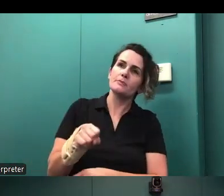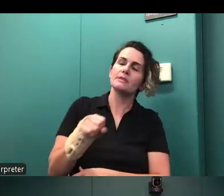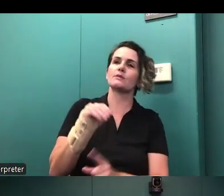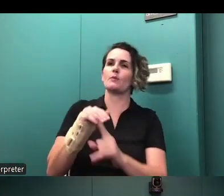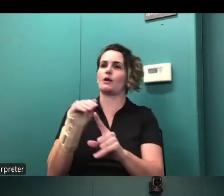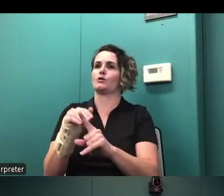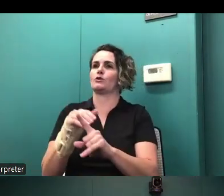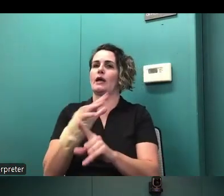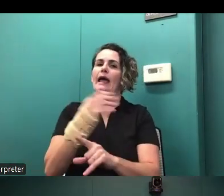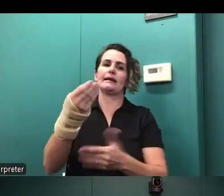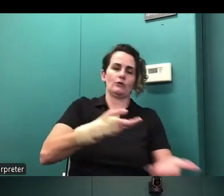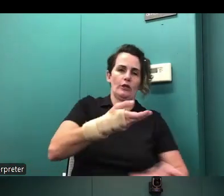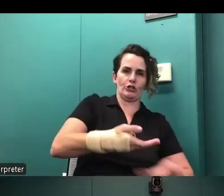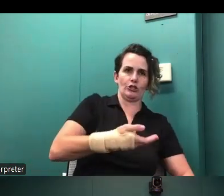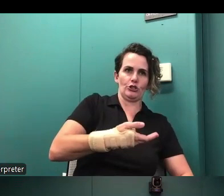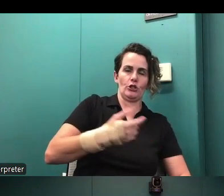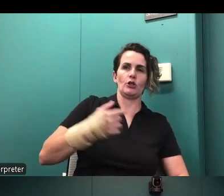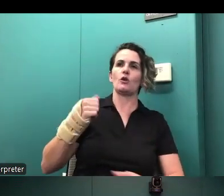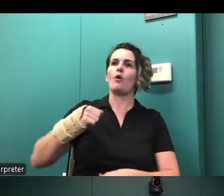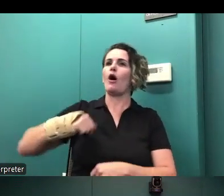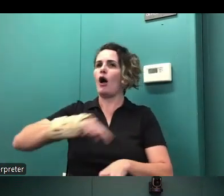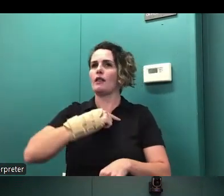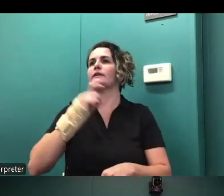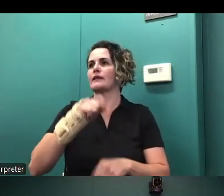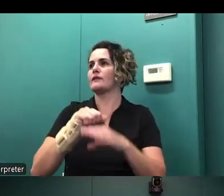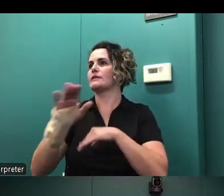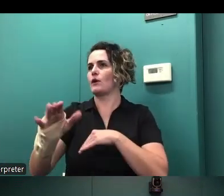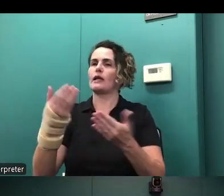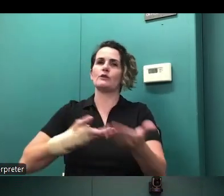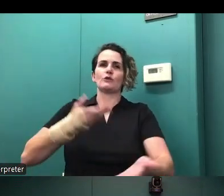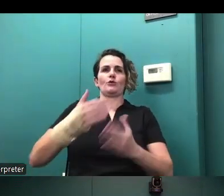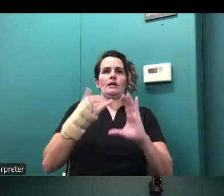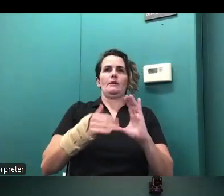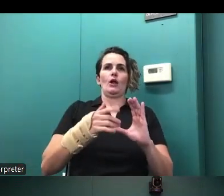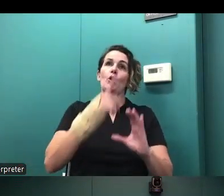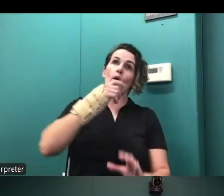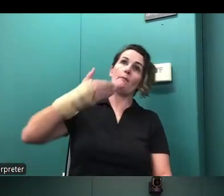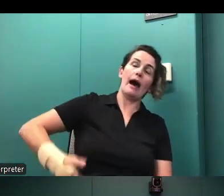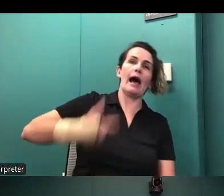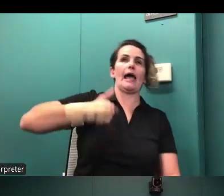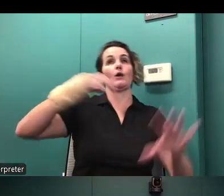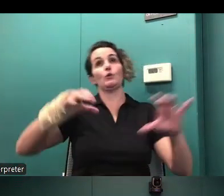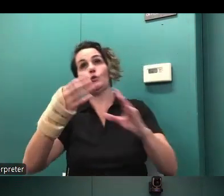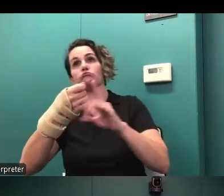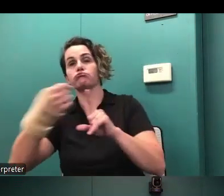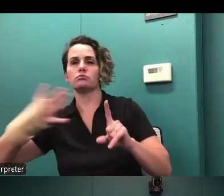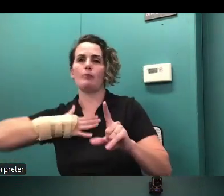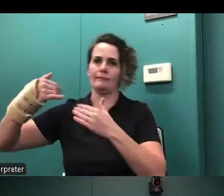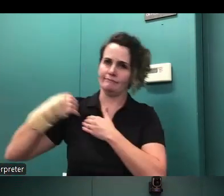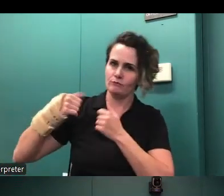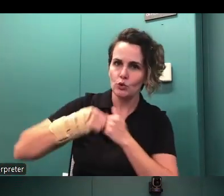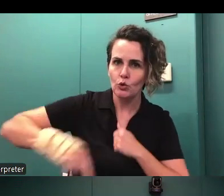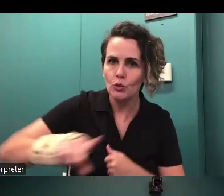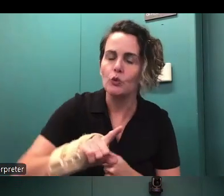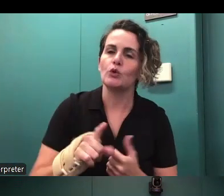introduction every year. So we all send out that introductory email, right? Like, this is who I am, this is what I do. I'm going to be coming to work with you. So